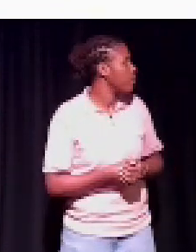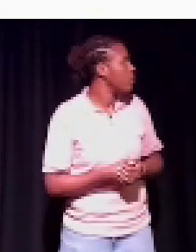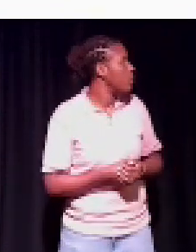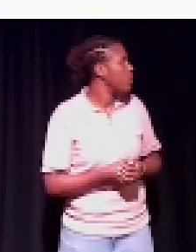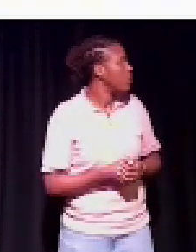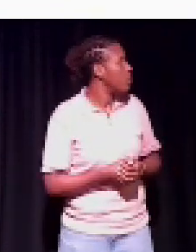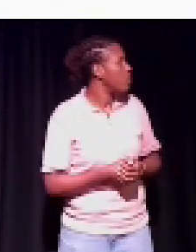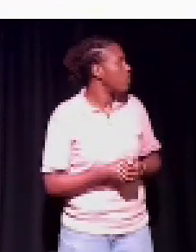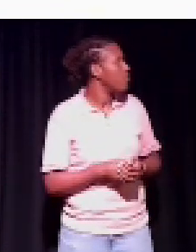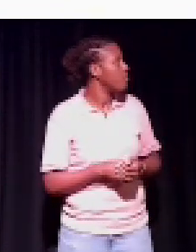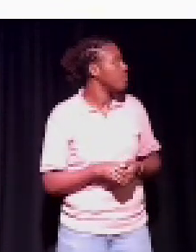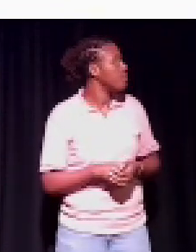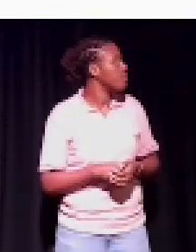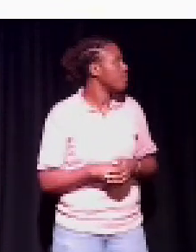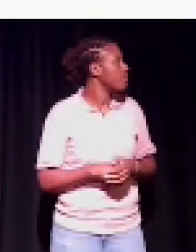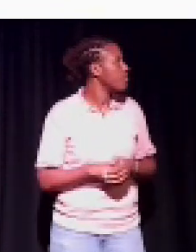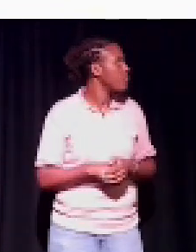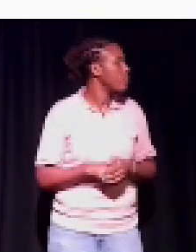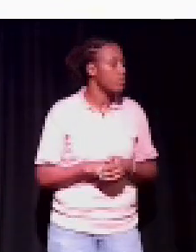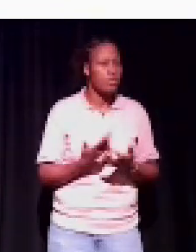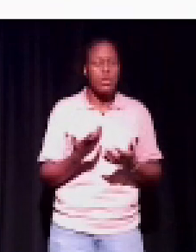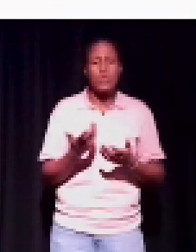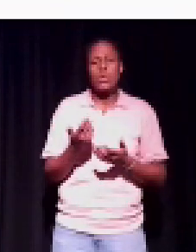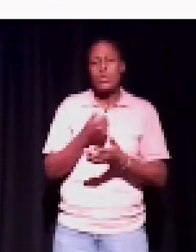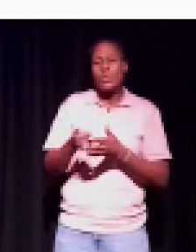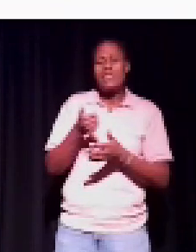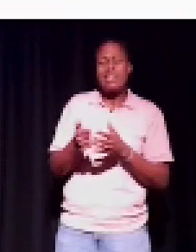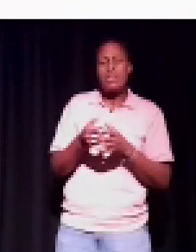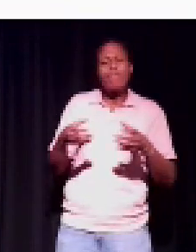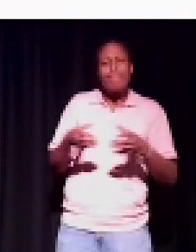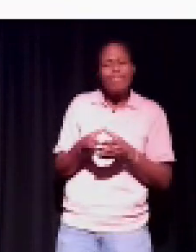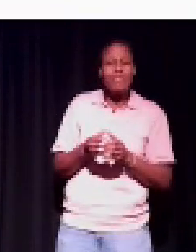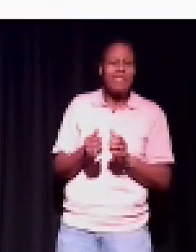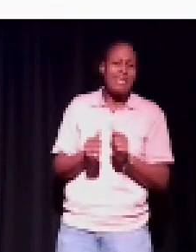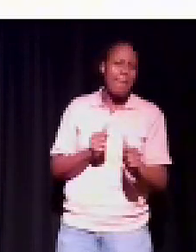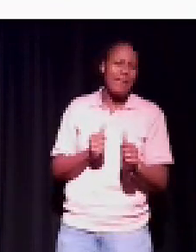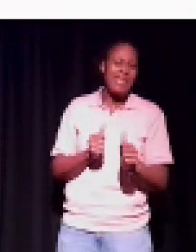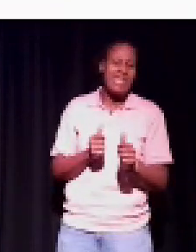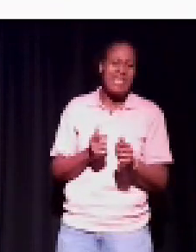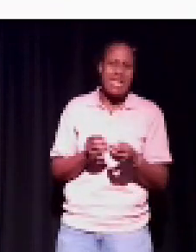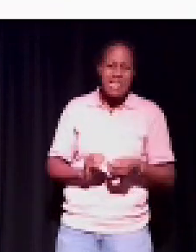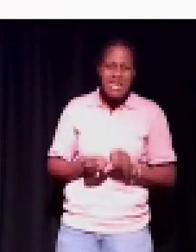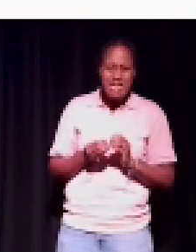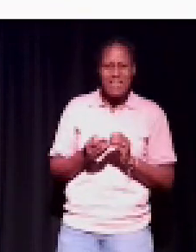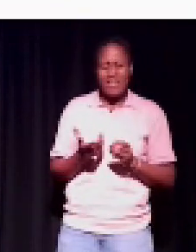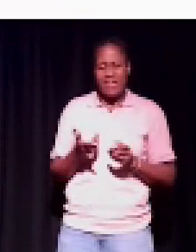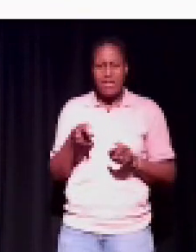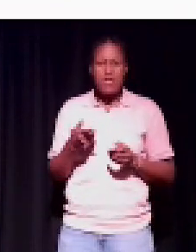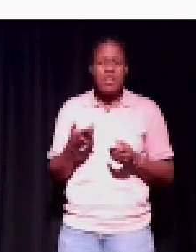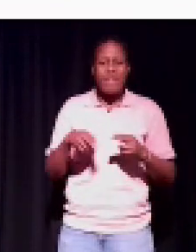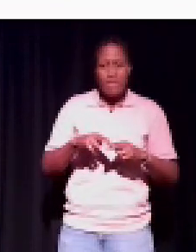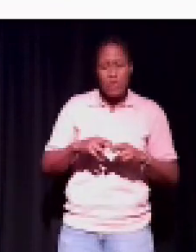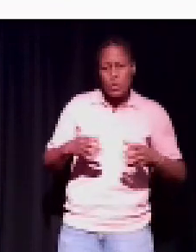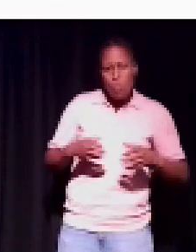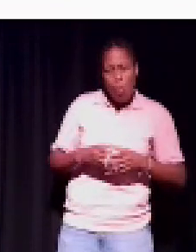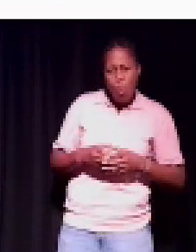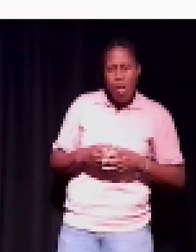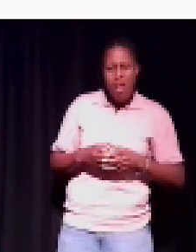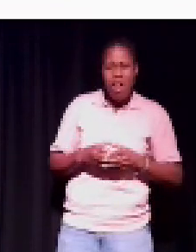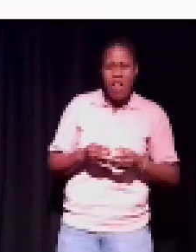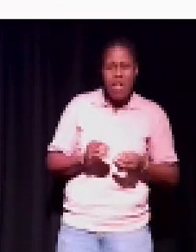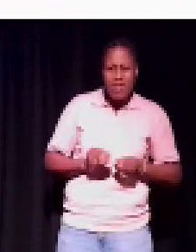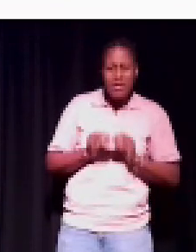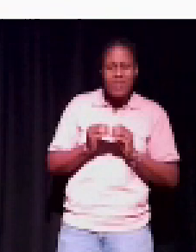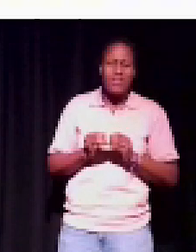So yeah, just quickly, it's normally made by small companies. So small runs of things are more expensive. They're made